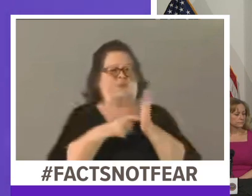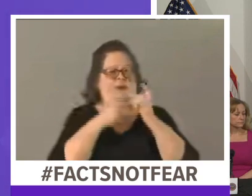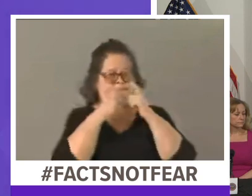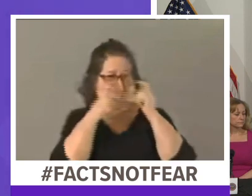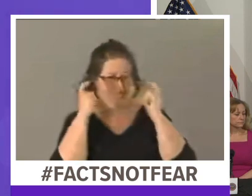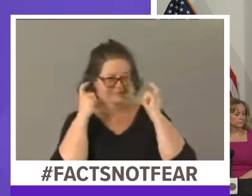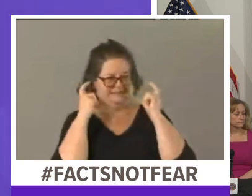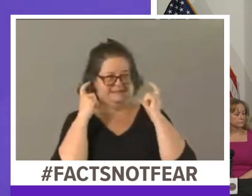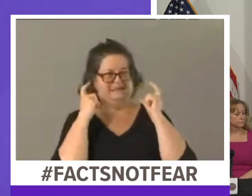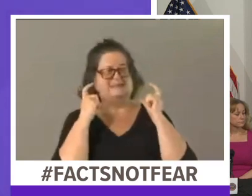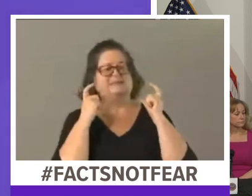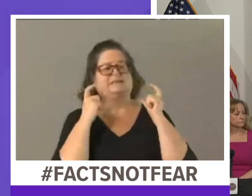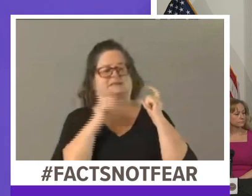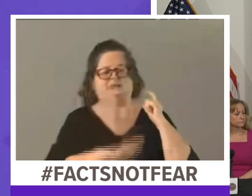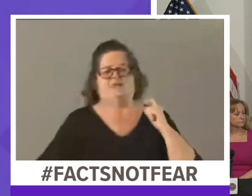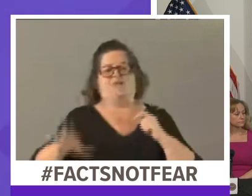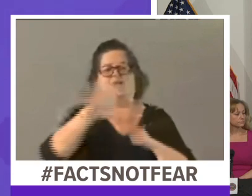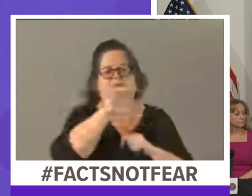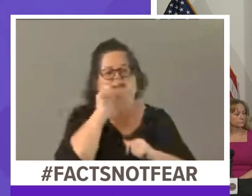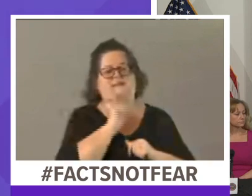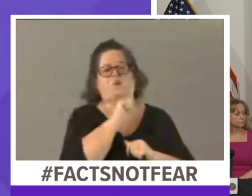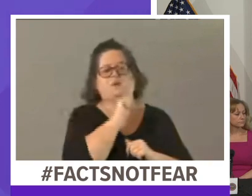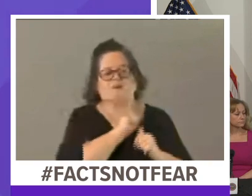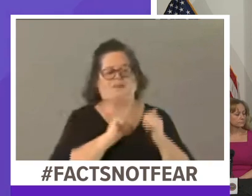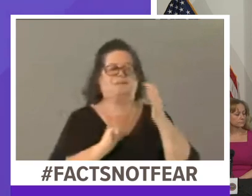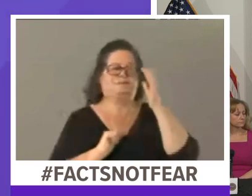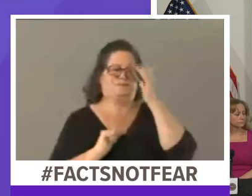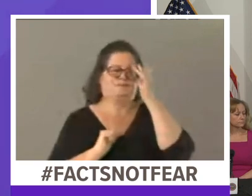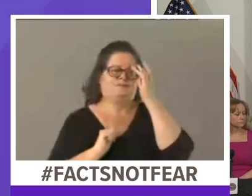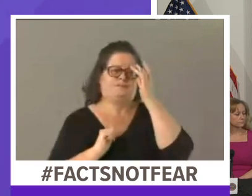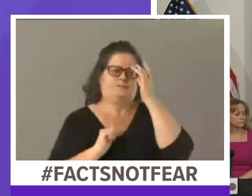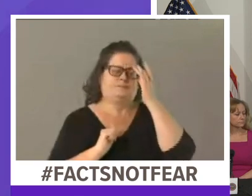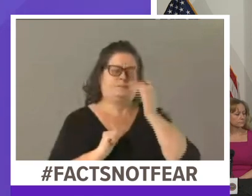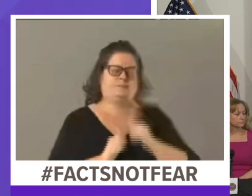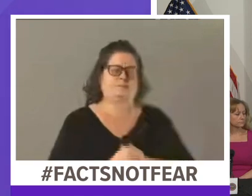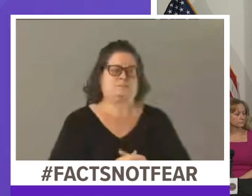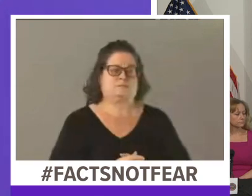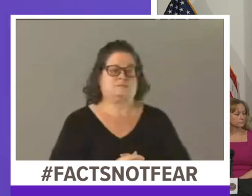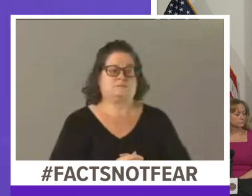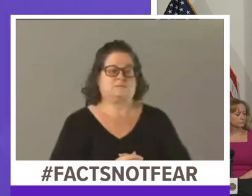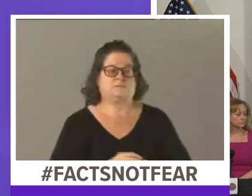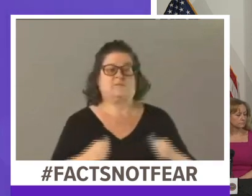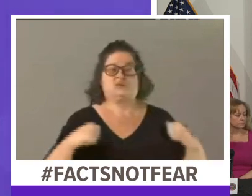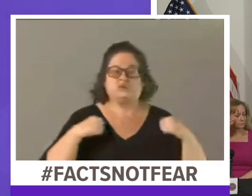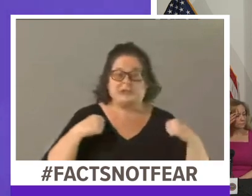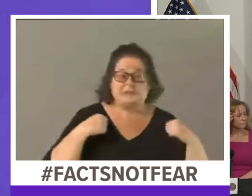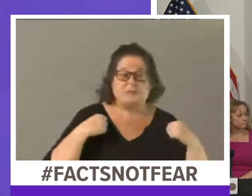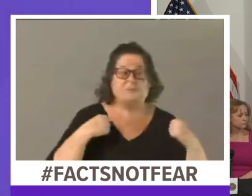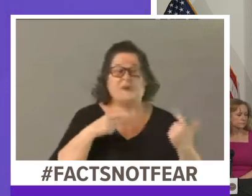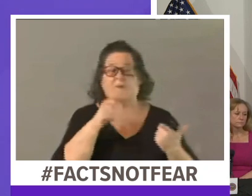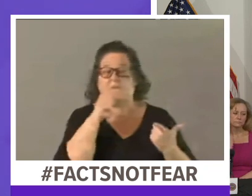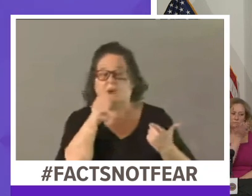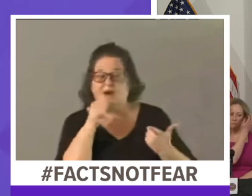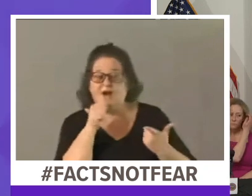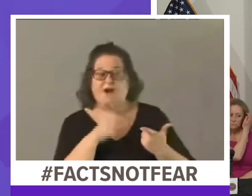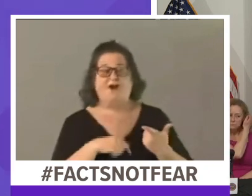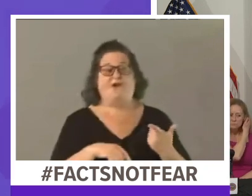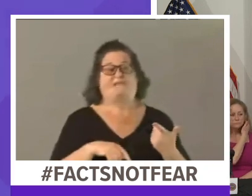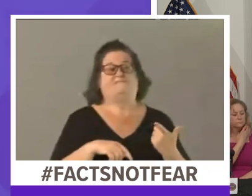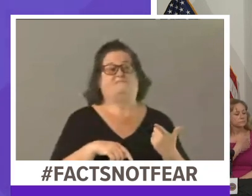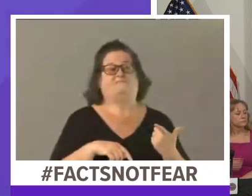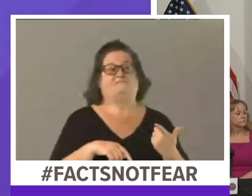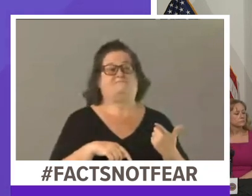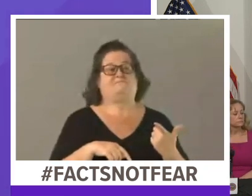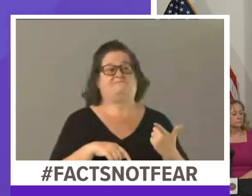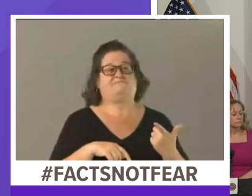of our state. The fact that we have paused the operation of gyms, bars, nightclubs, water parks, and